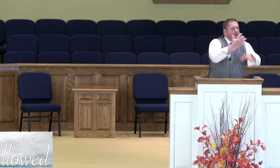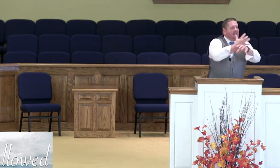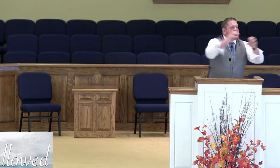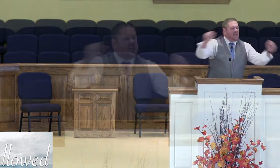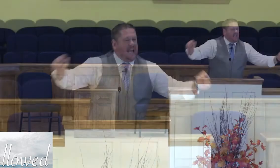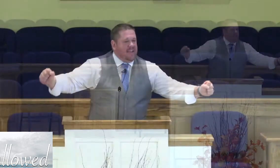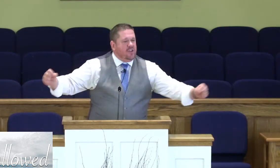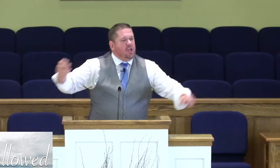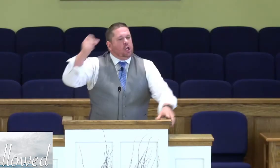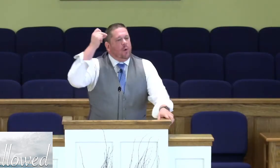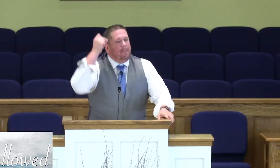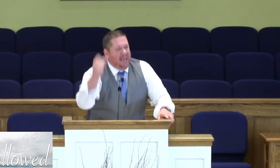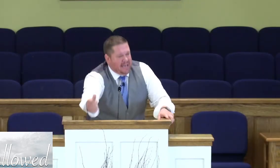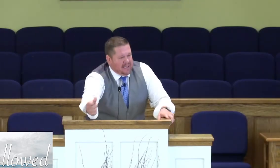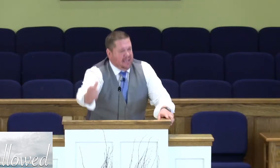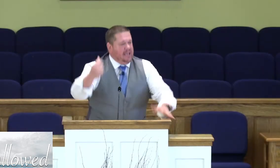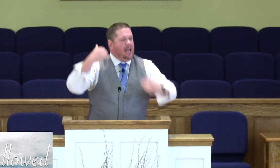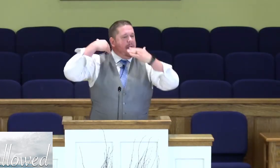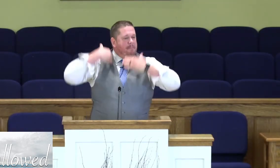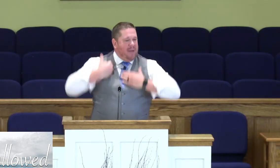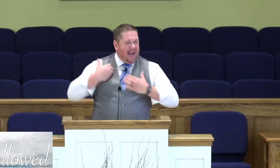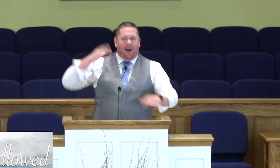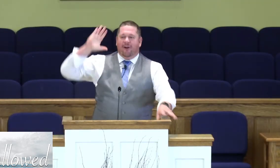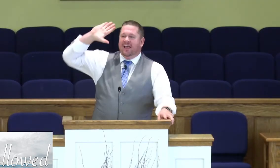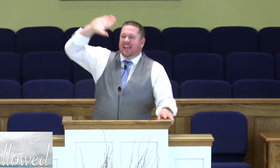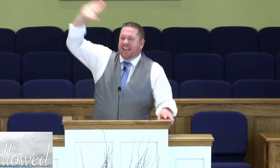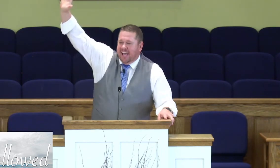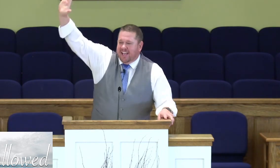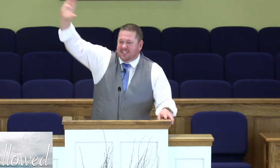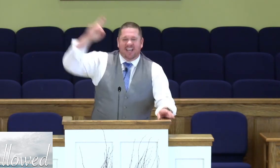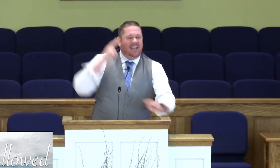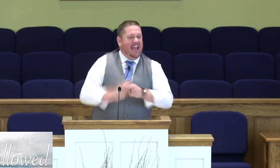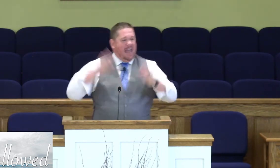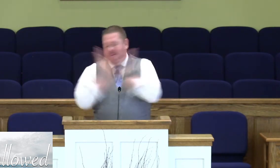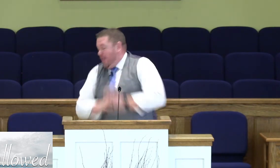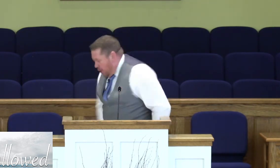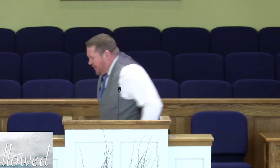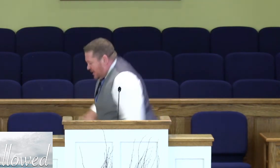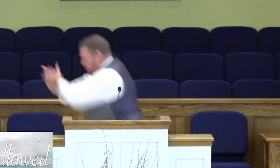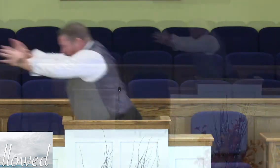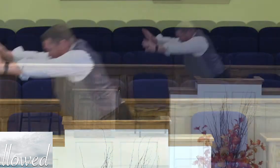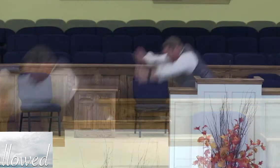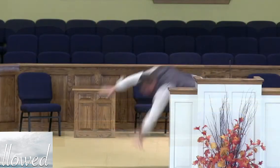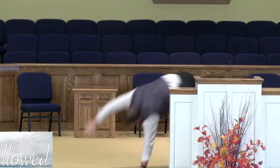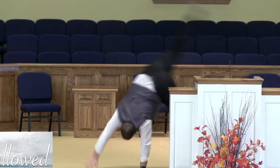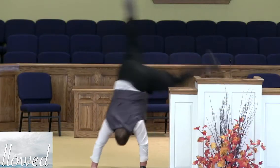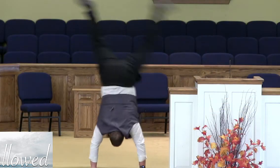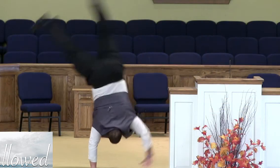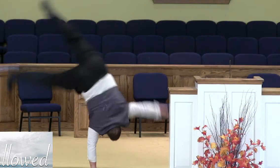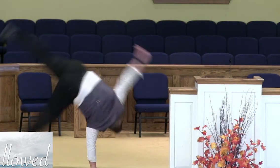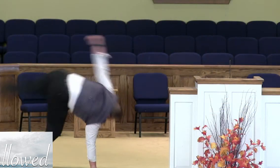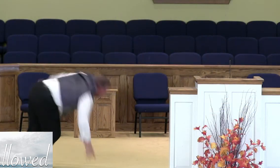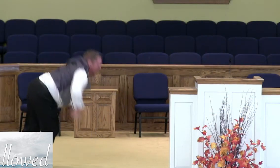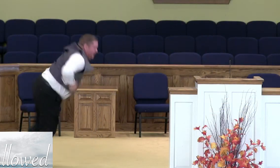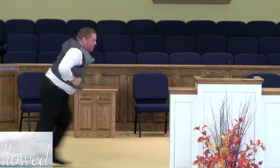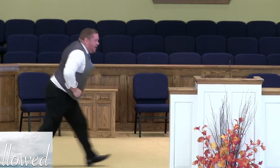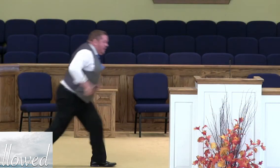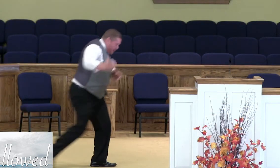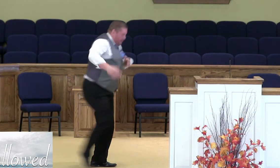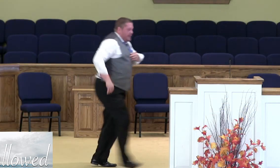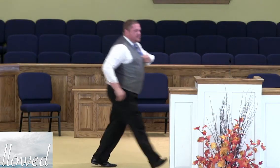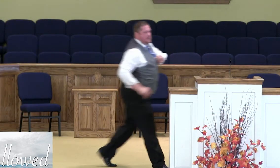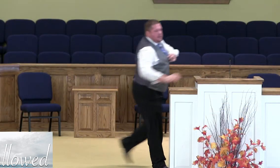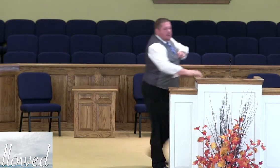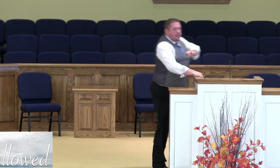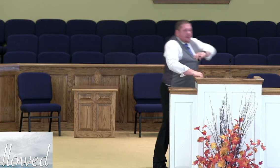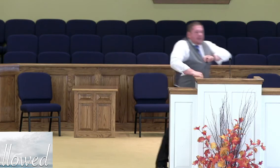as soon as you get saved, you immediately bear his name. Okay, that's what Christ. Woo! Hallelujah. Praise the Lord. Hallelujah. There